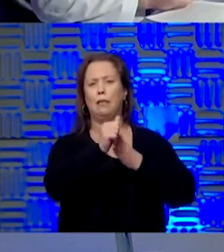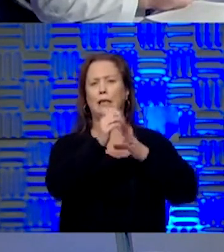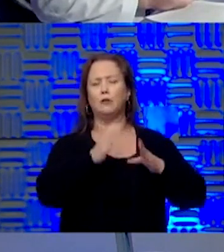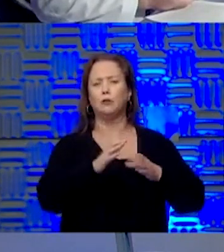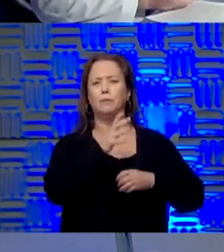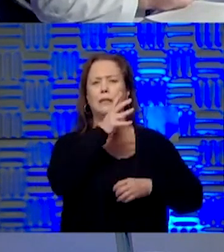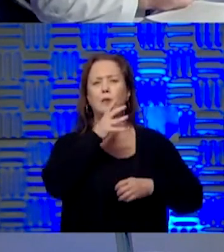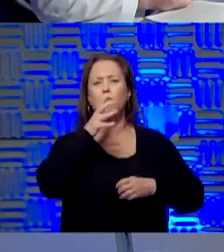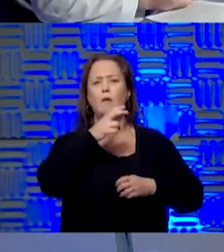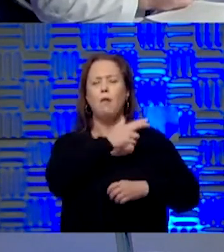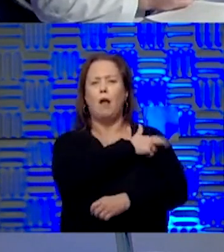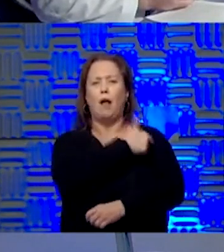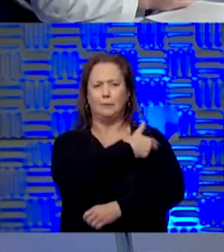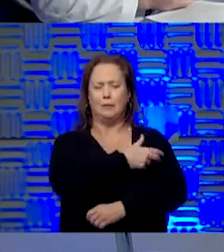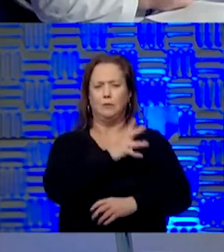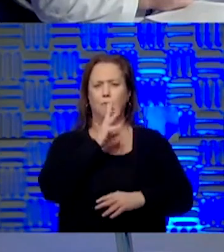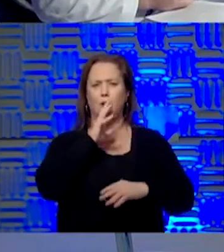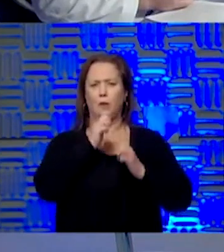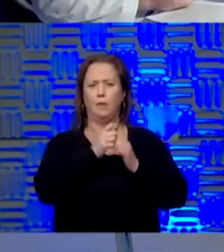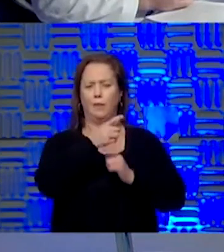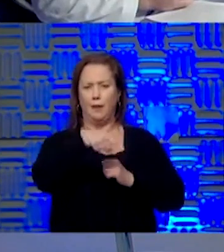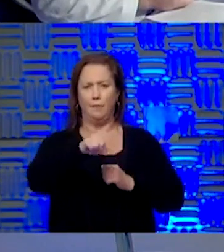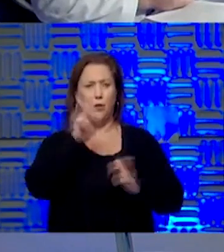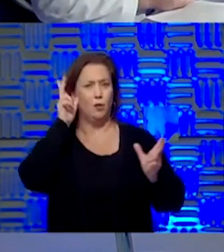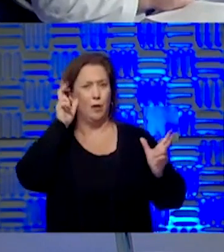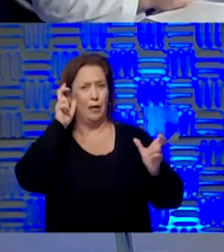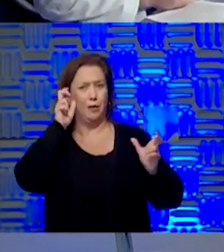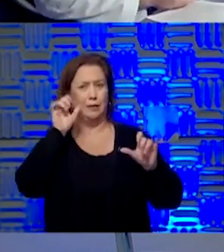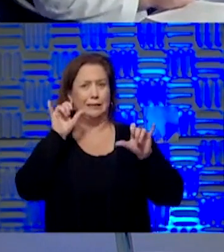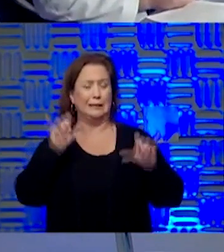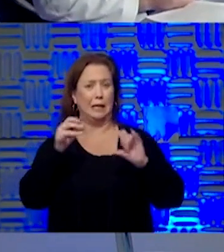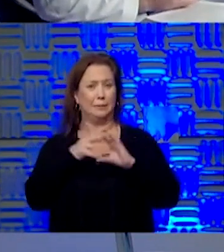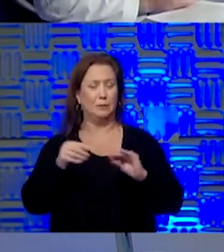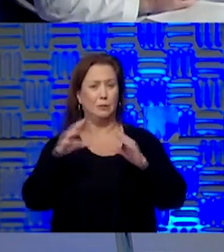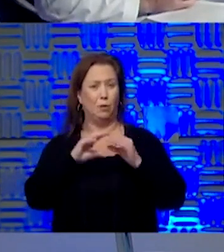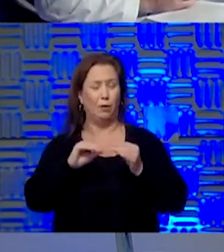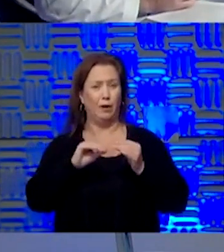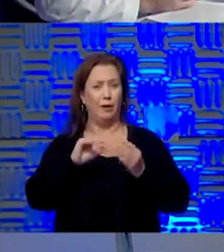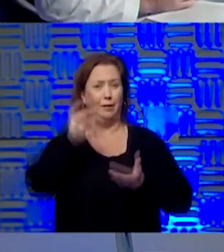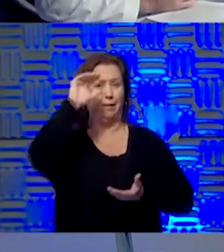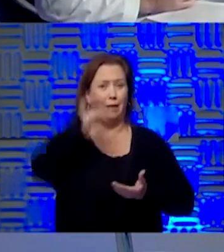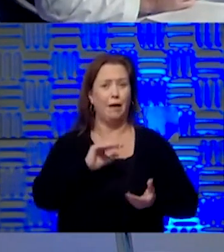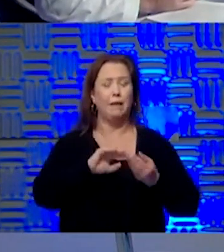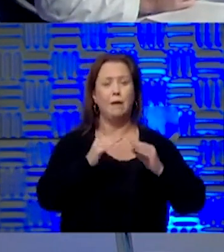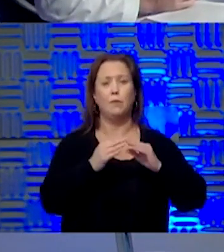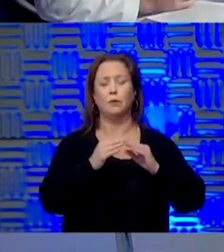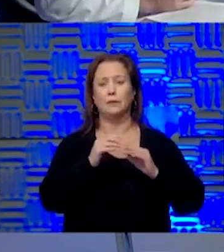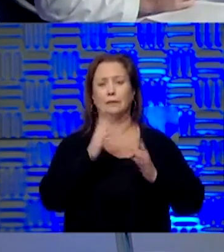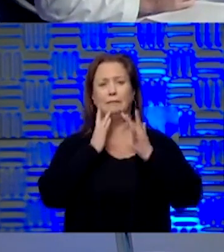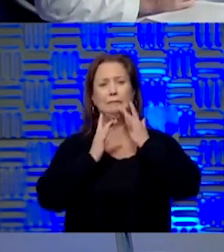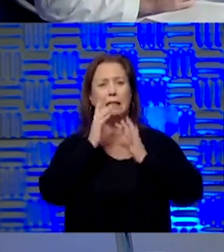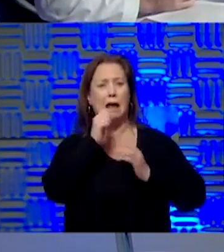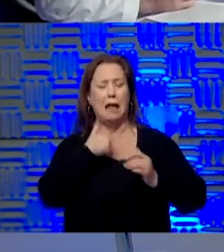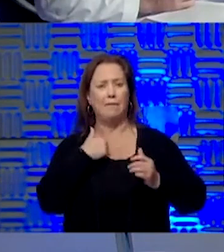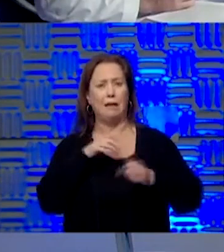within rural hospitals frequently. I bet you're hearing the same story of the impact of cutting volume and not having cases